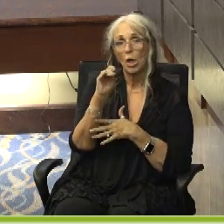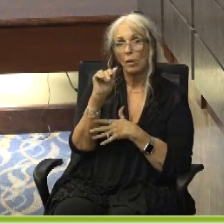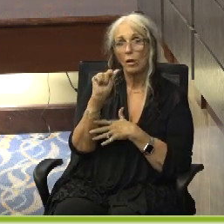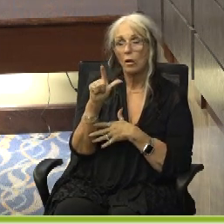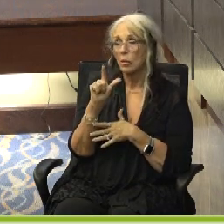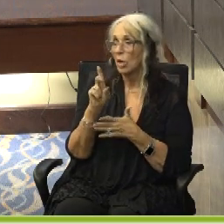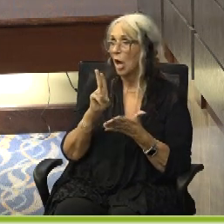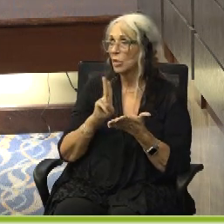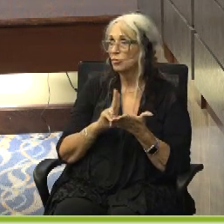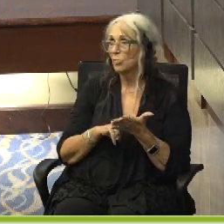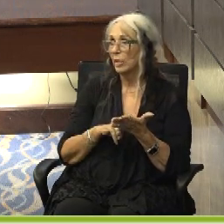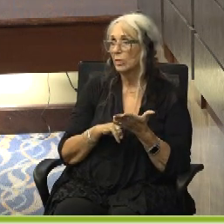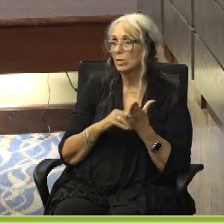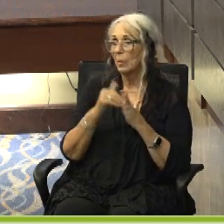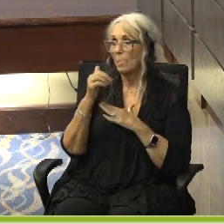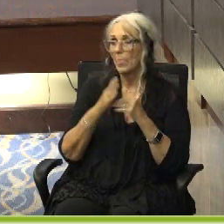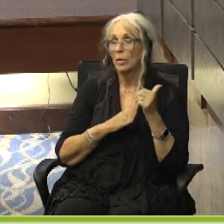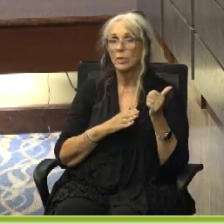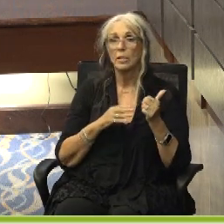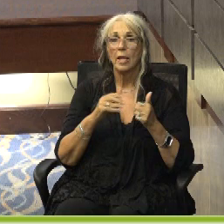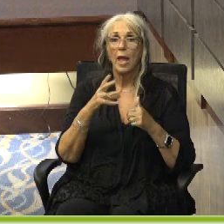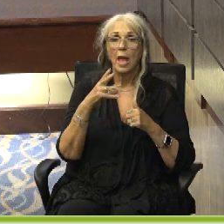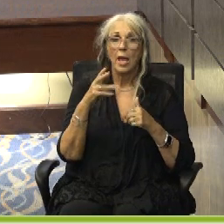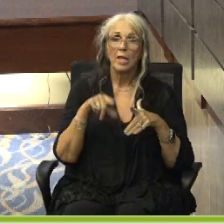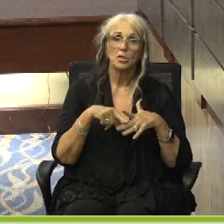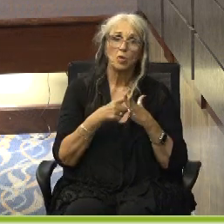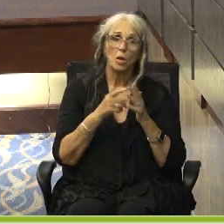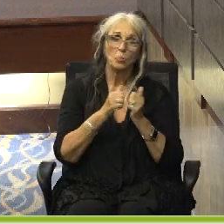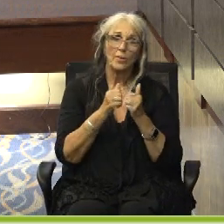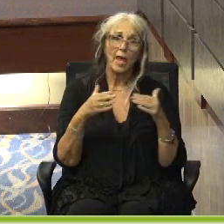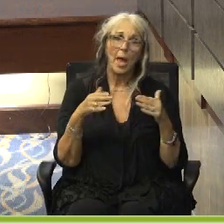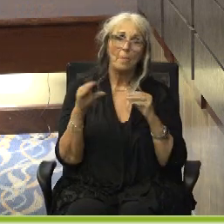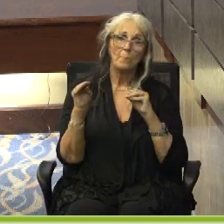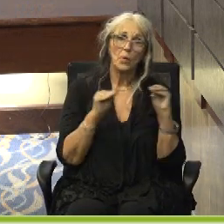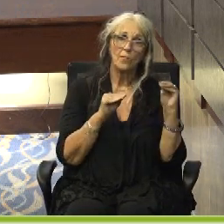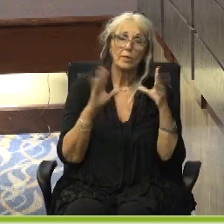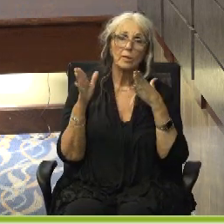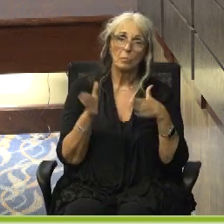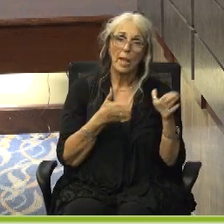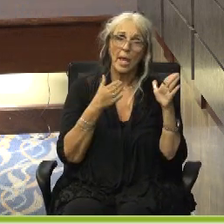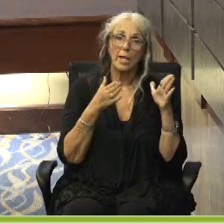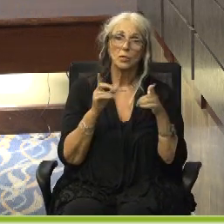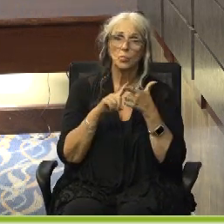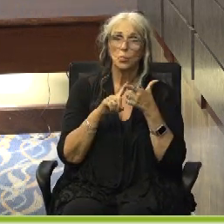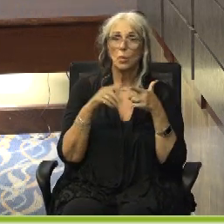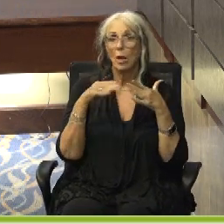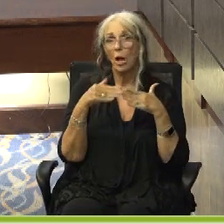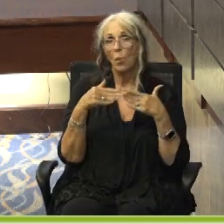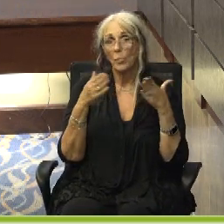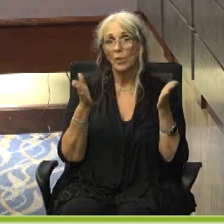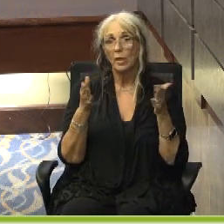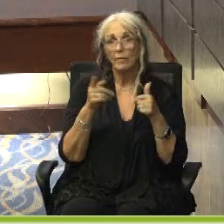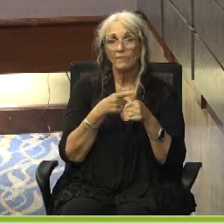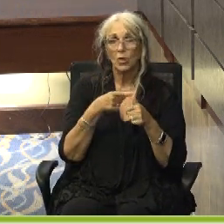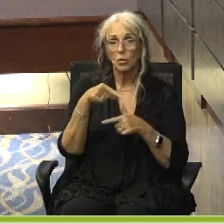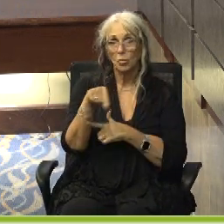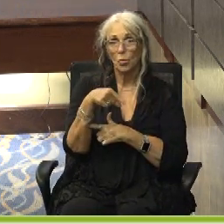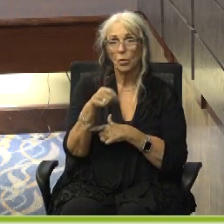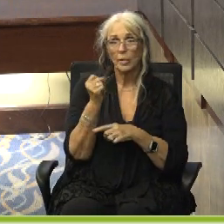to get the building renovated, and they've already got moving. The plan is to have them open in the first quarter of next